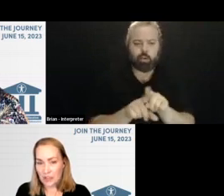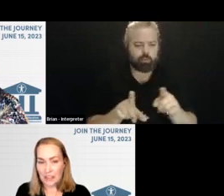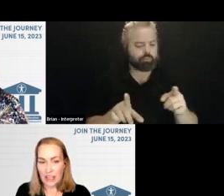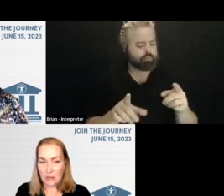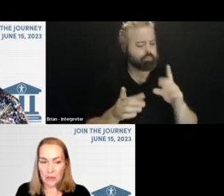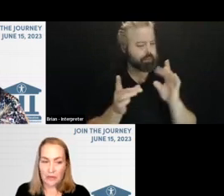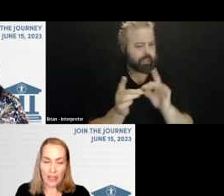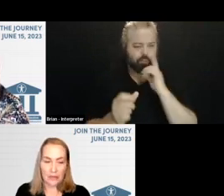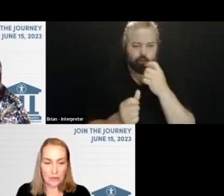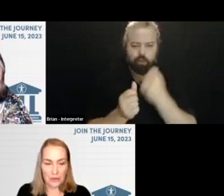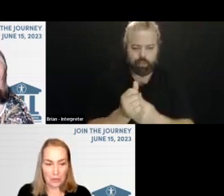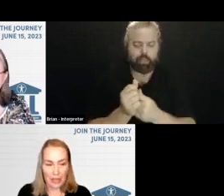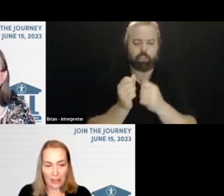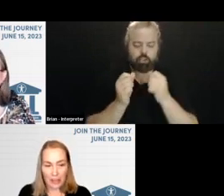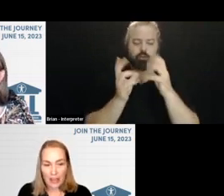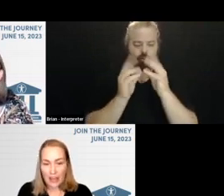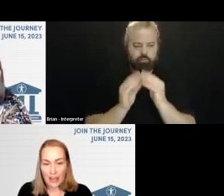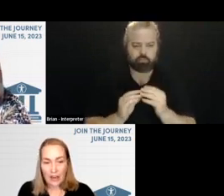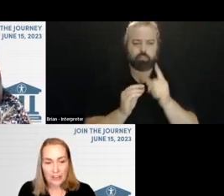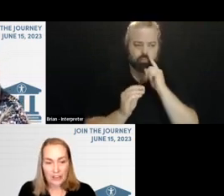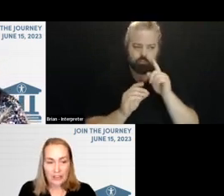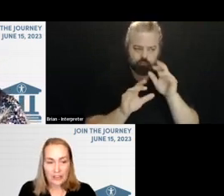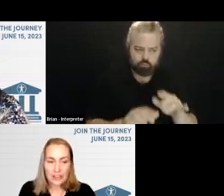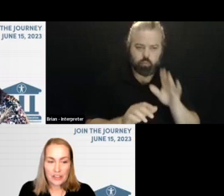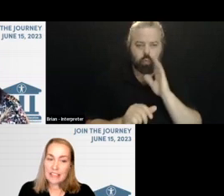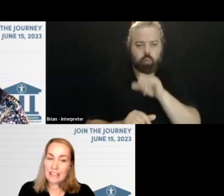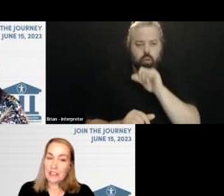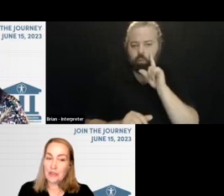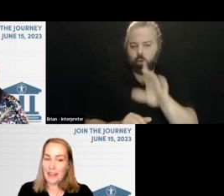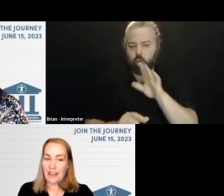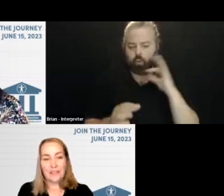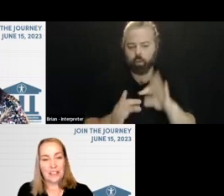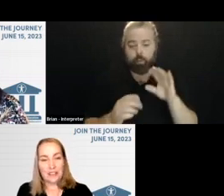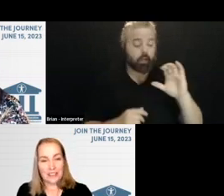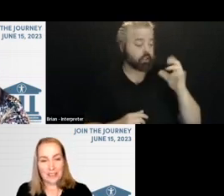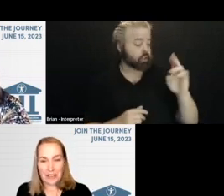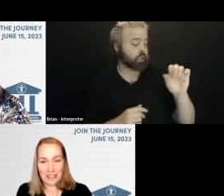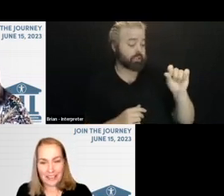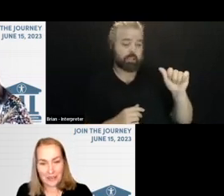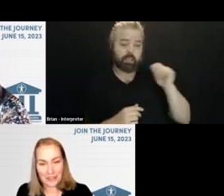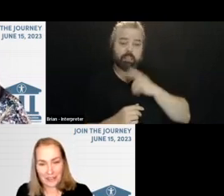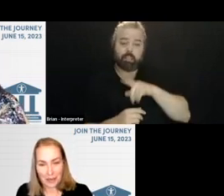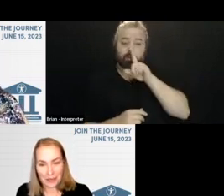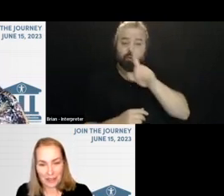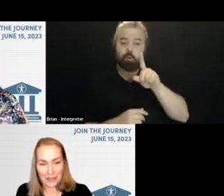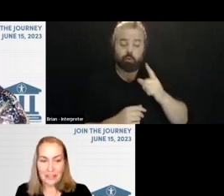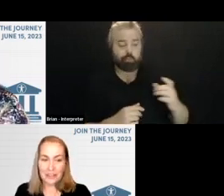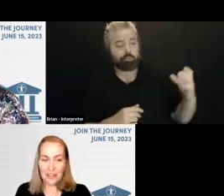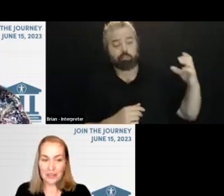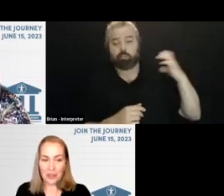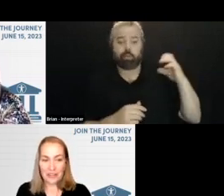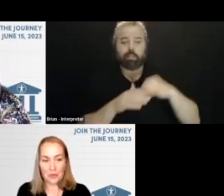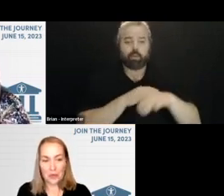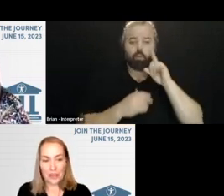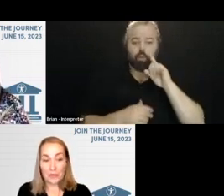sessions you attend today, and we would love to have your feedback. Chelsea is the new head of digital accessibility at UNC Chapel Hill.